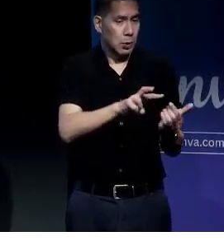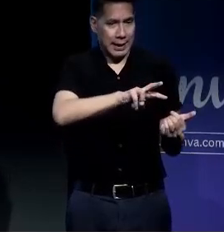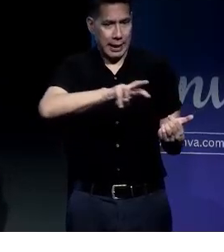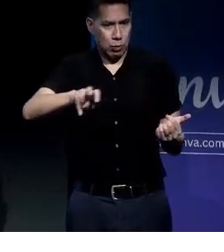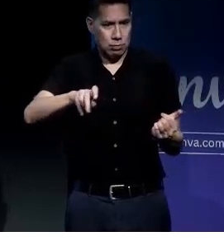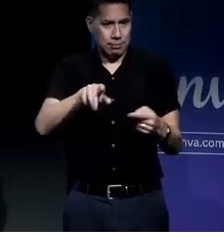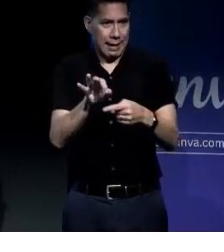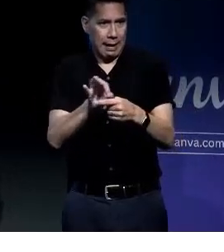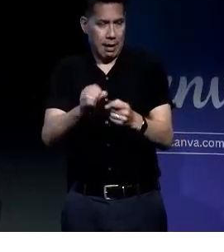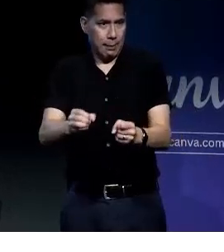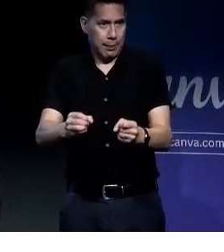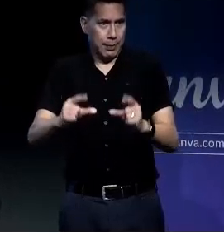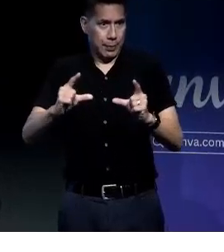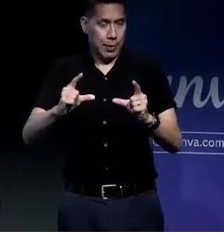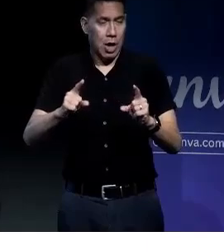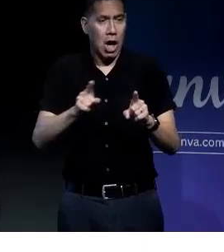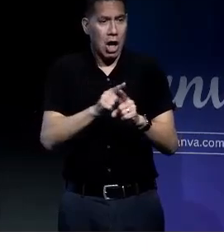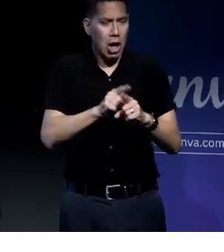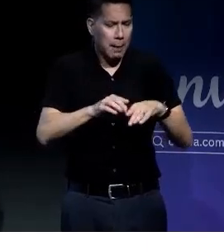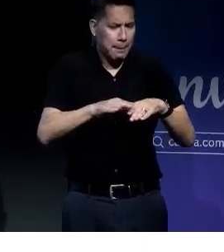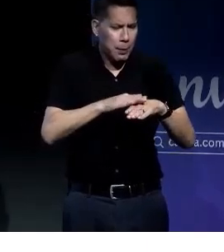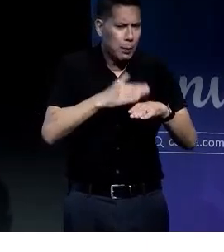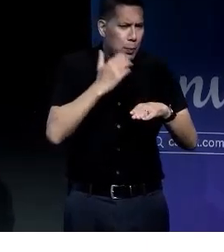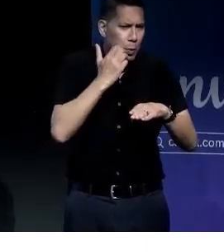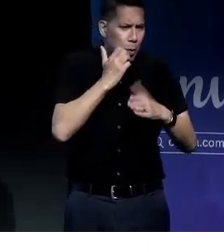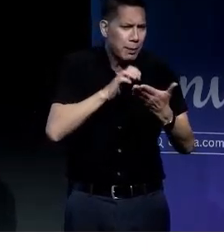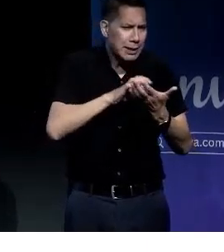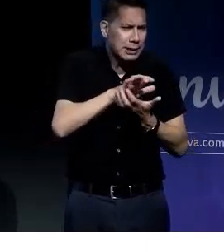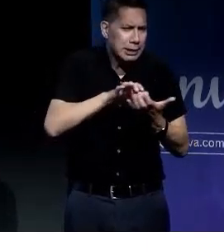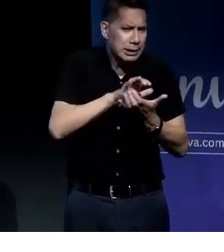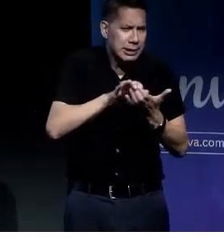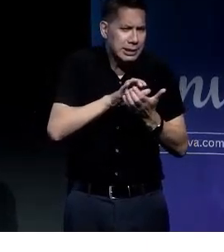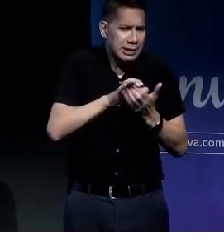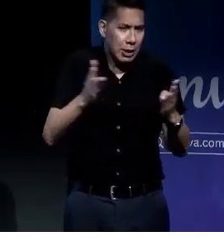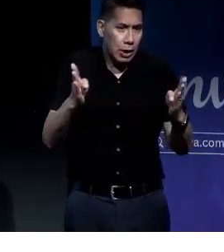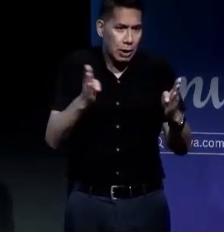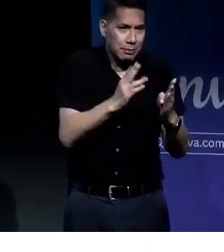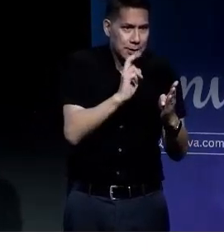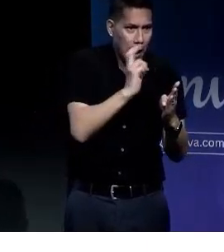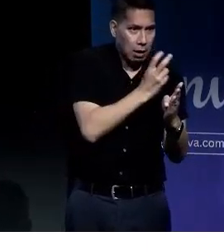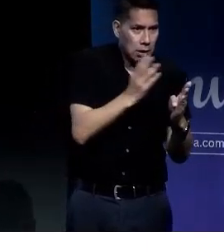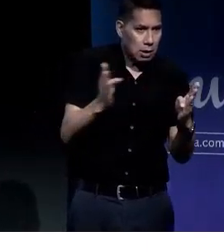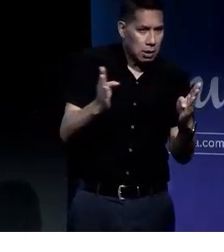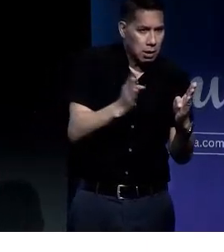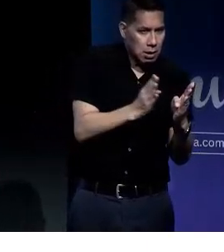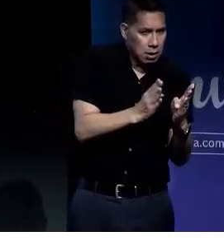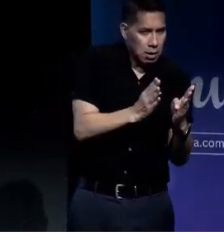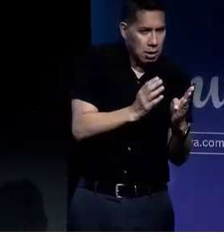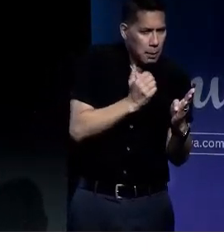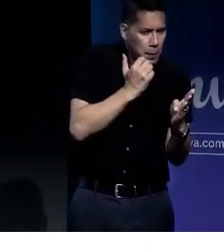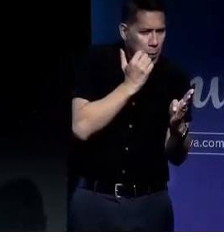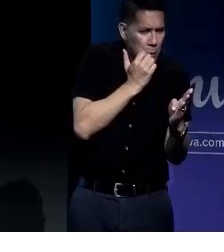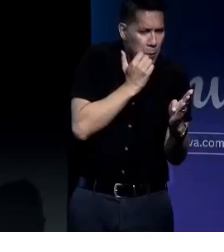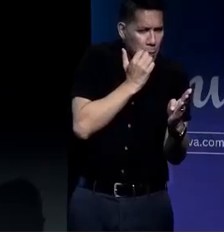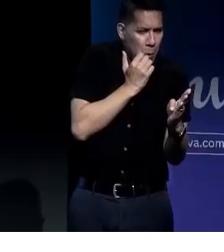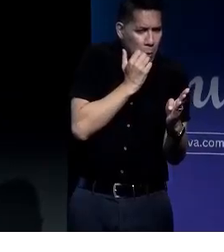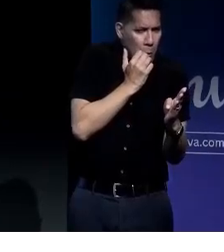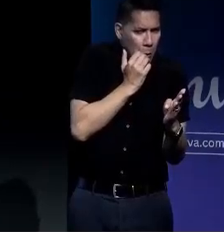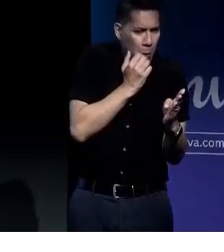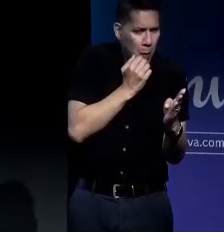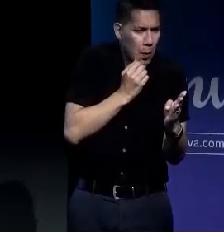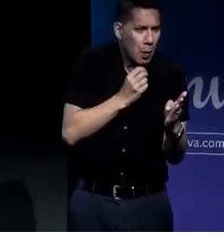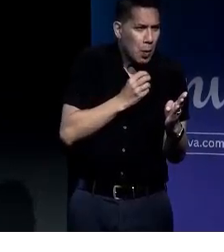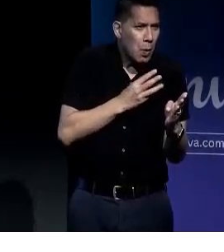Particularly, I've noticed this in like bluey purples. Towards the dark end of the scale, a purpley mauvey kind of